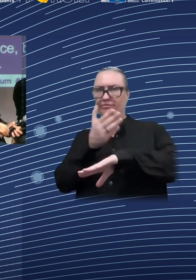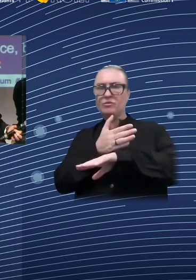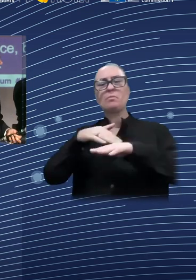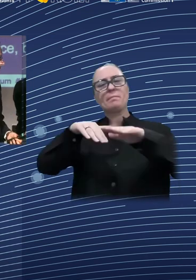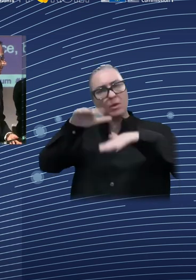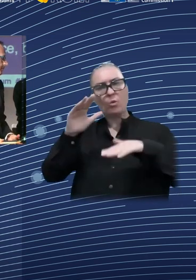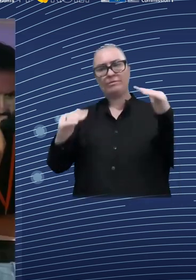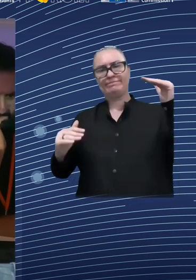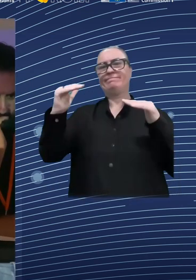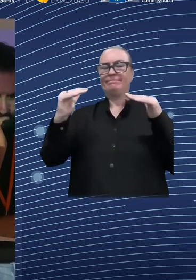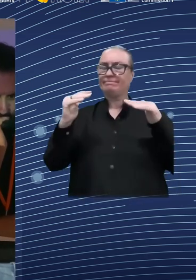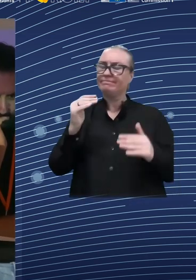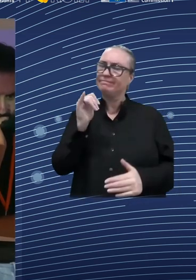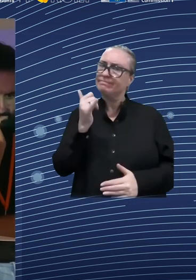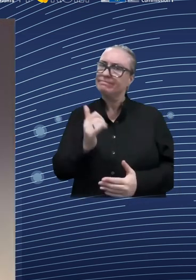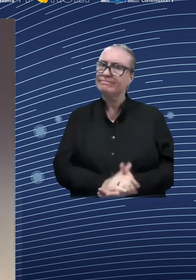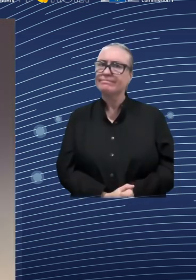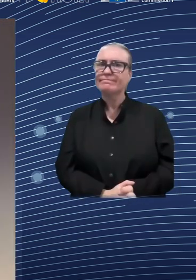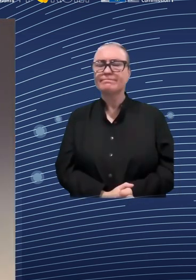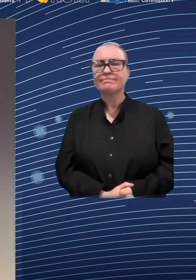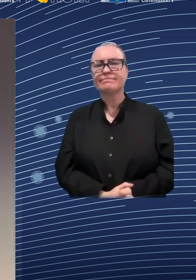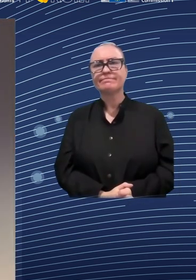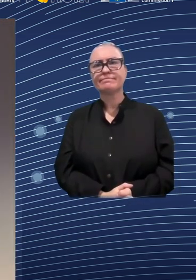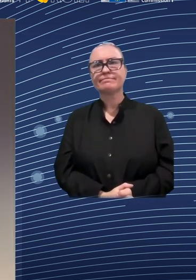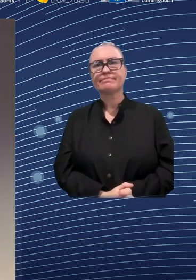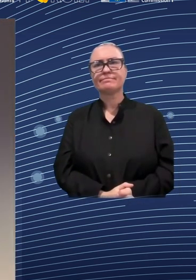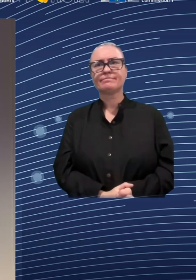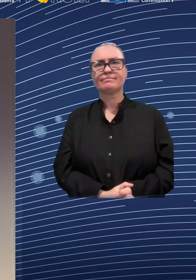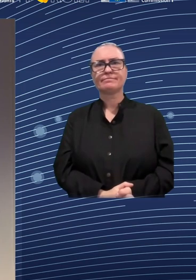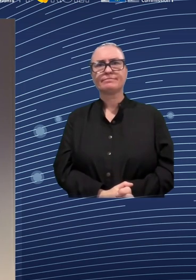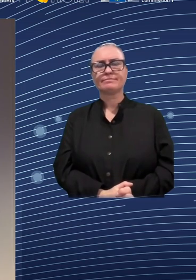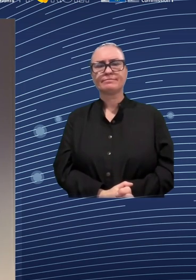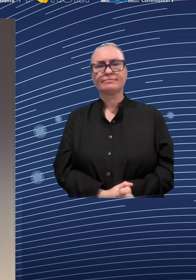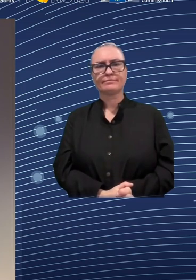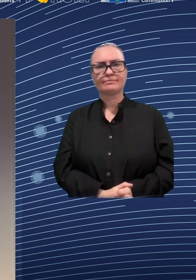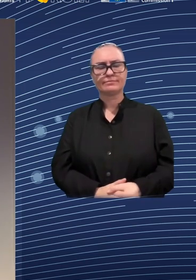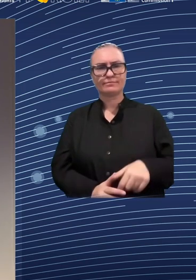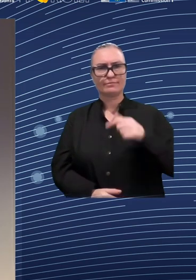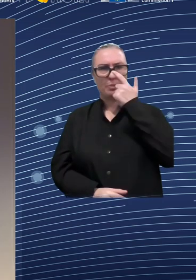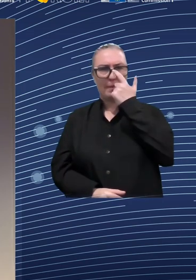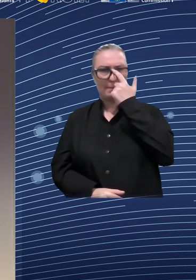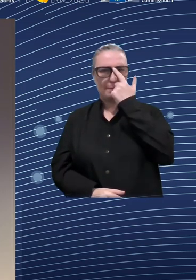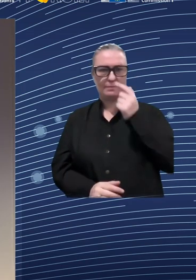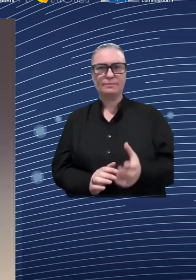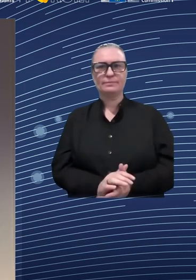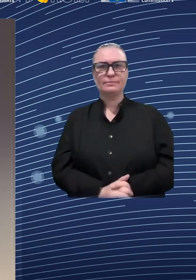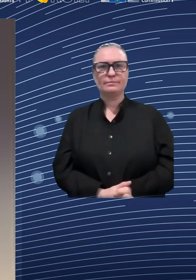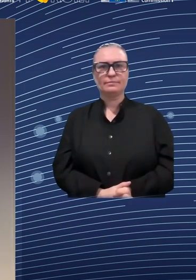do. We have experience in Latvia, and this is not done by ourselves, but one of our good partners,